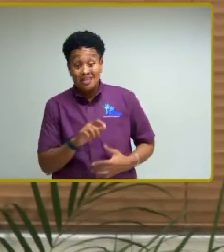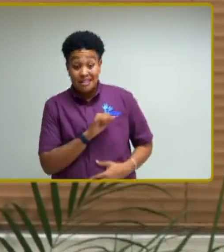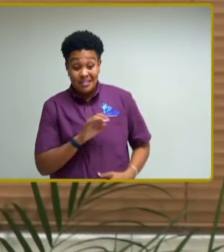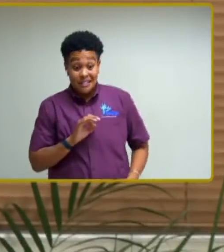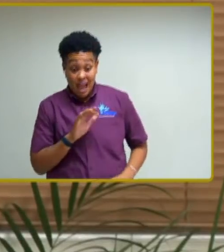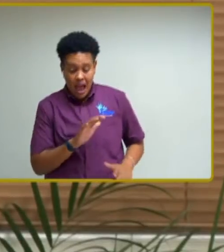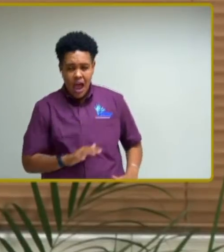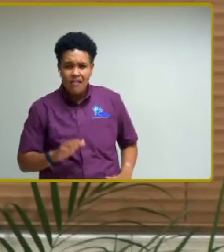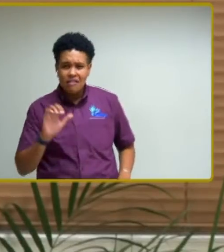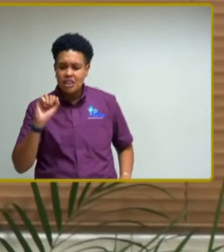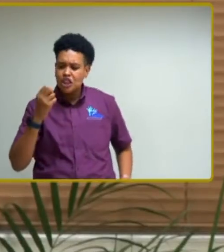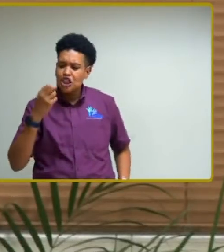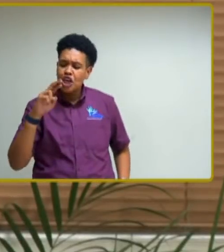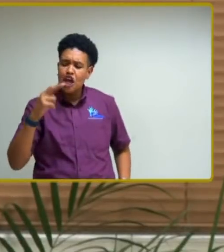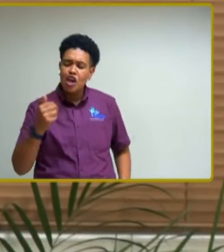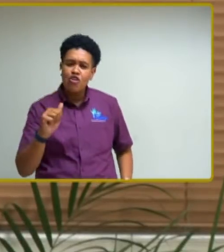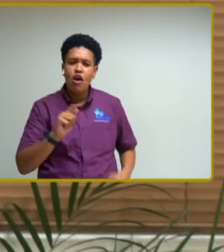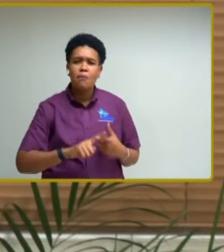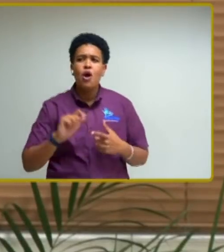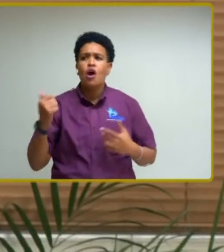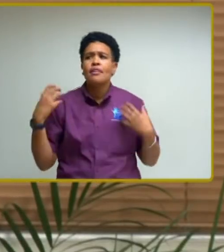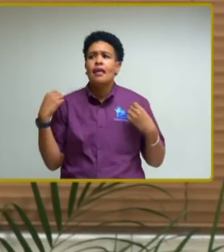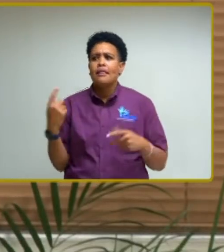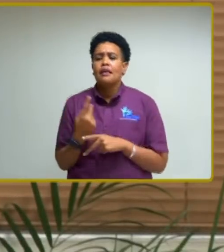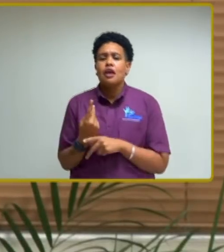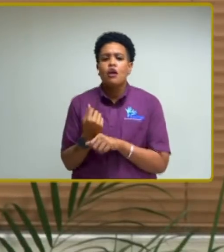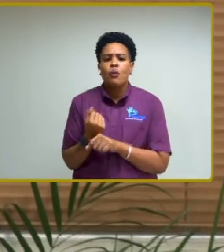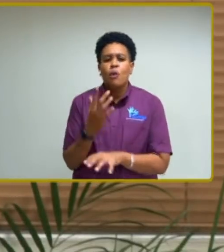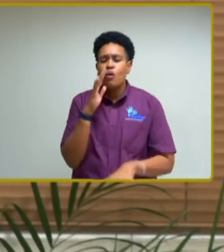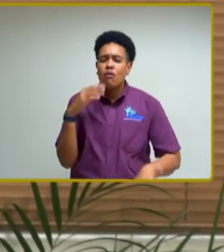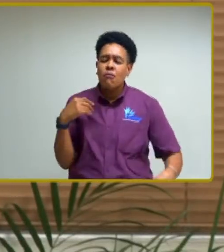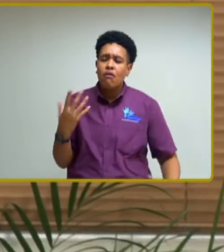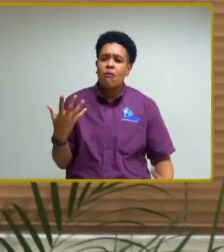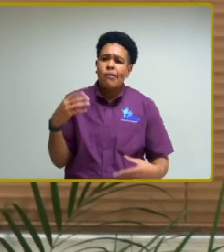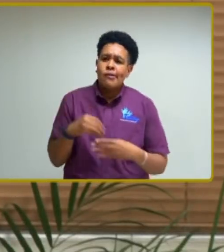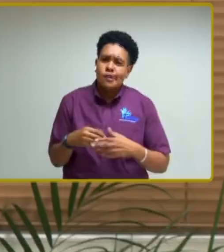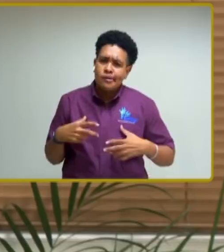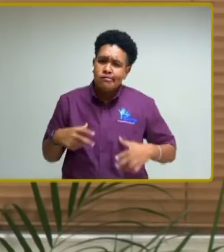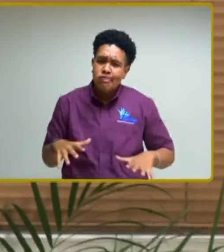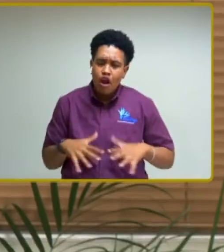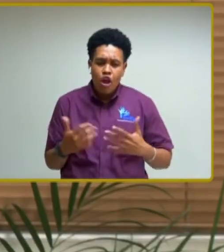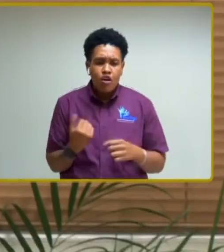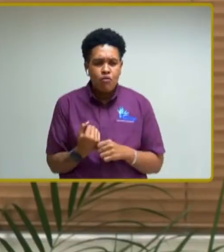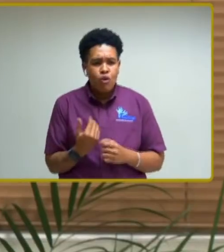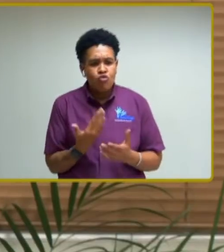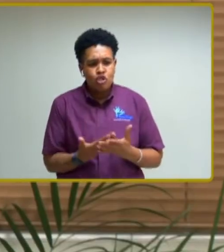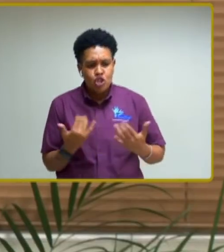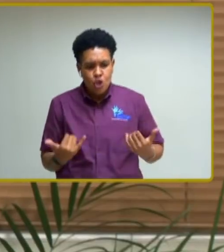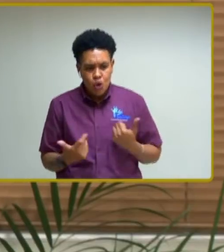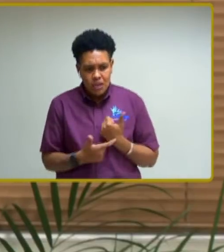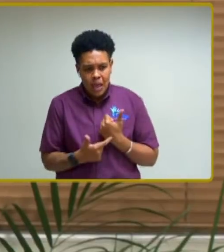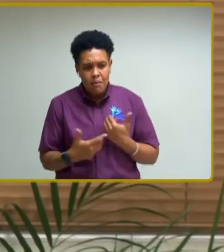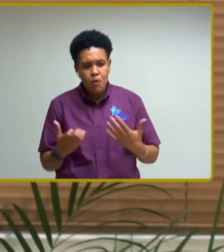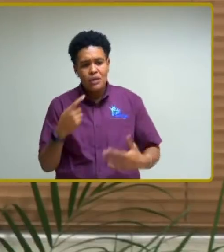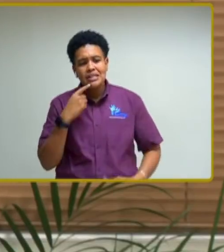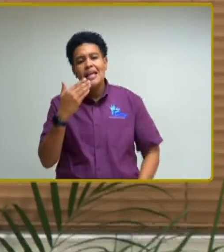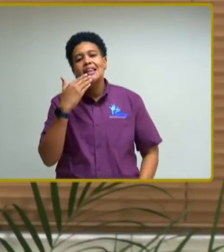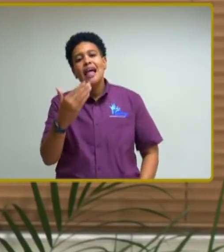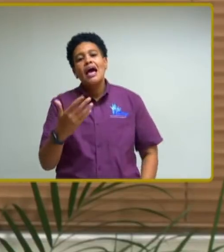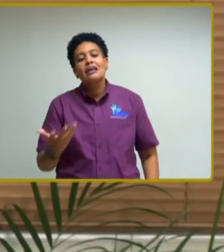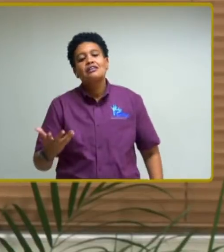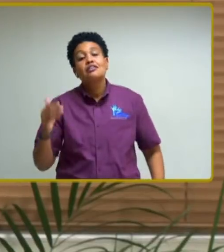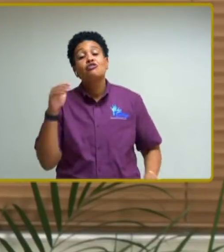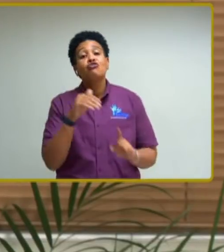staff, Sarah, other healthcare workers who have put in a lot of work to get us to this point. I want to say thanks. Just